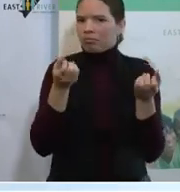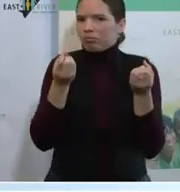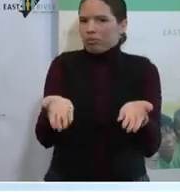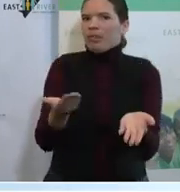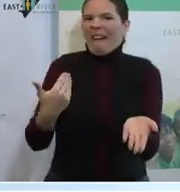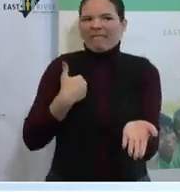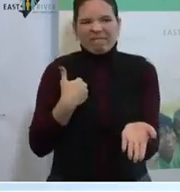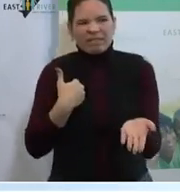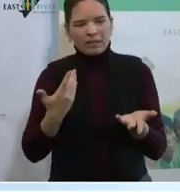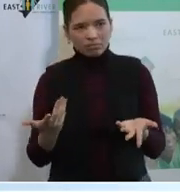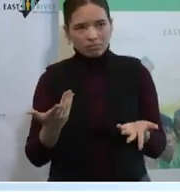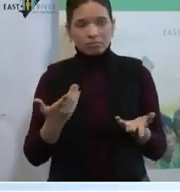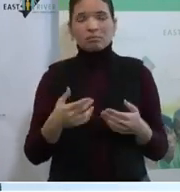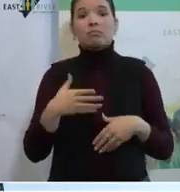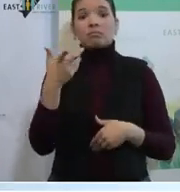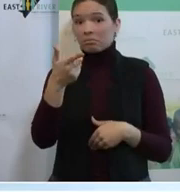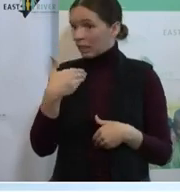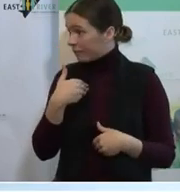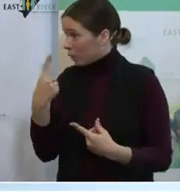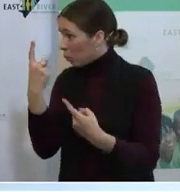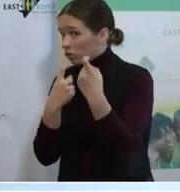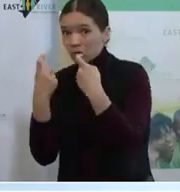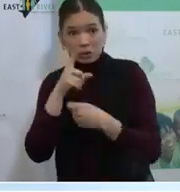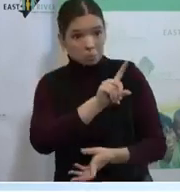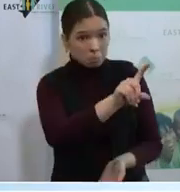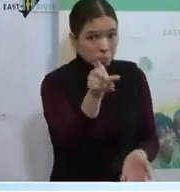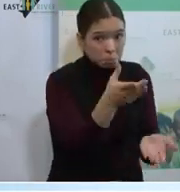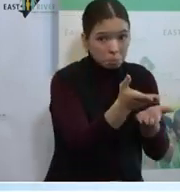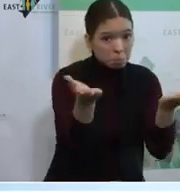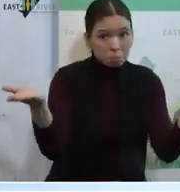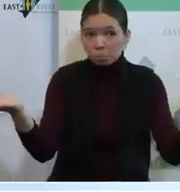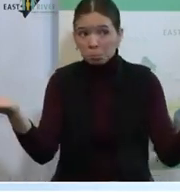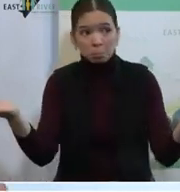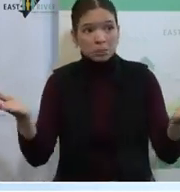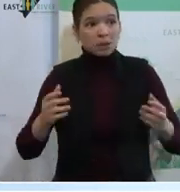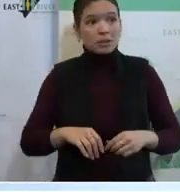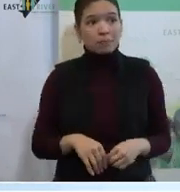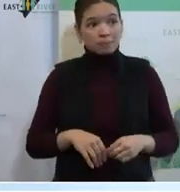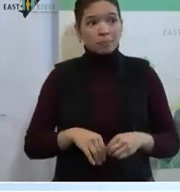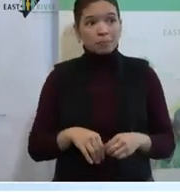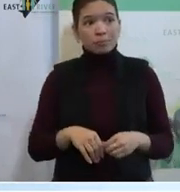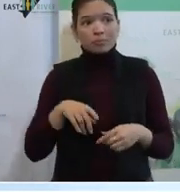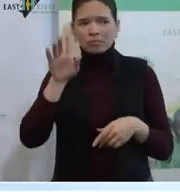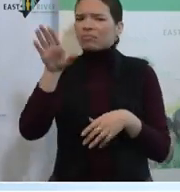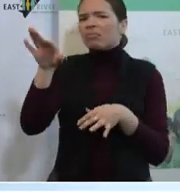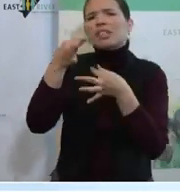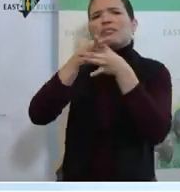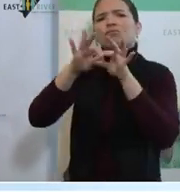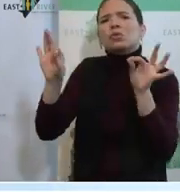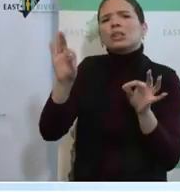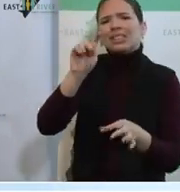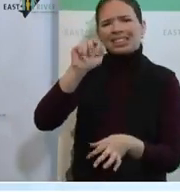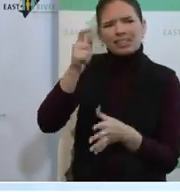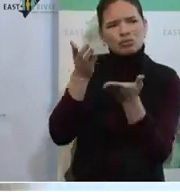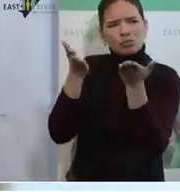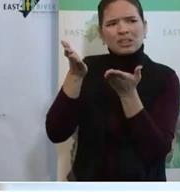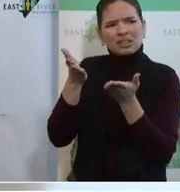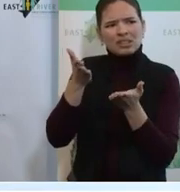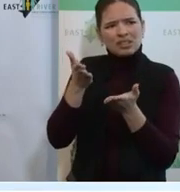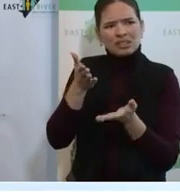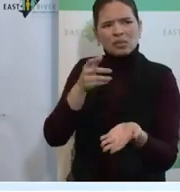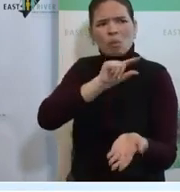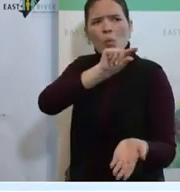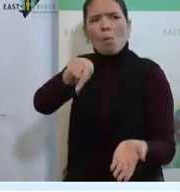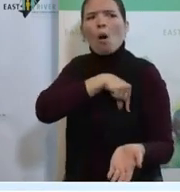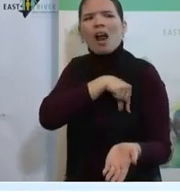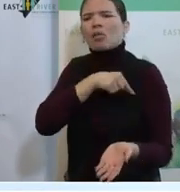questions. Yes. Mayor Bowser, first on the free tax services, who qualifies for those free tax services